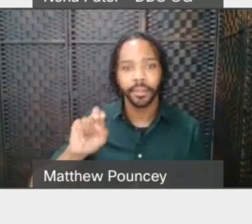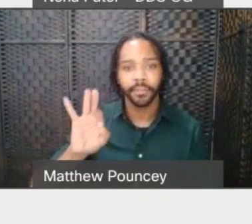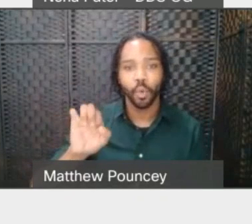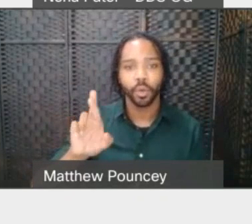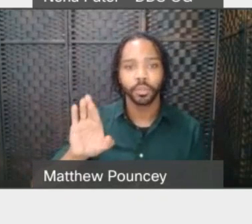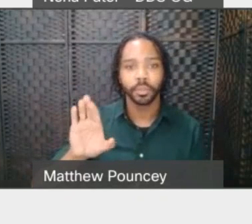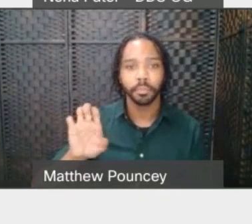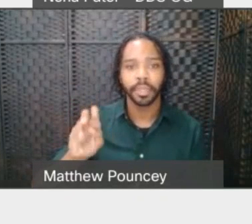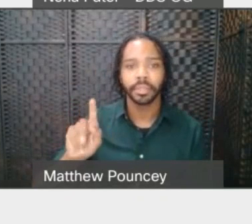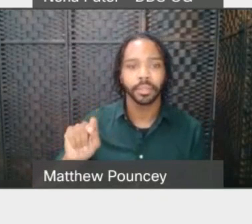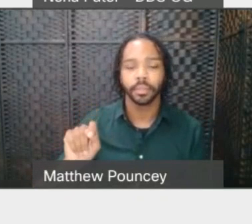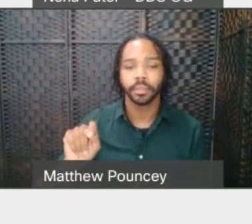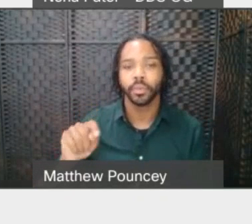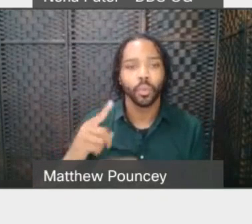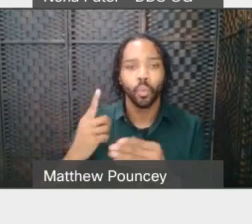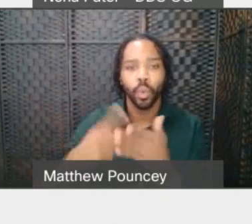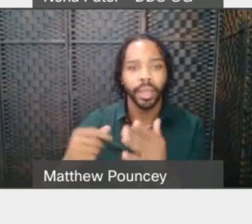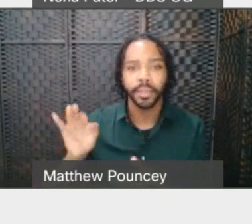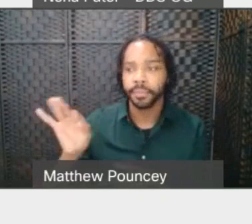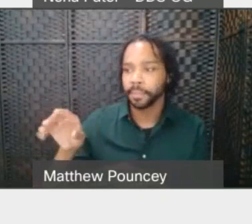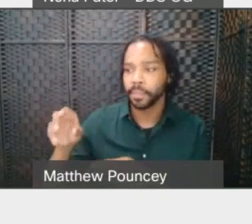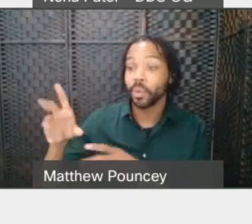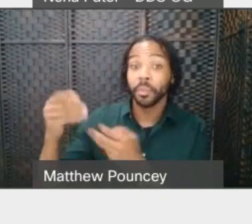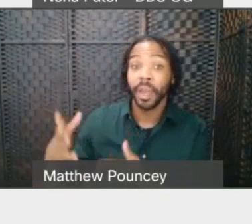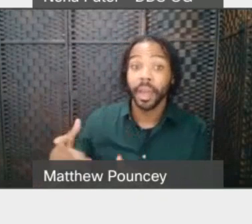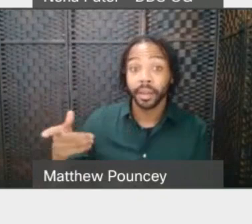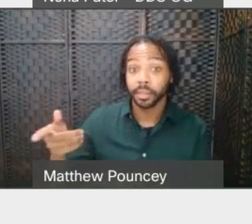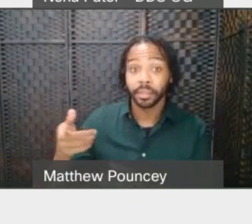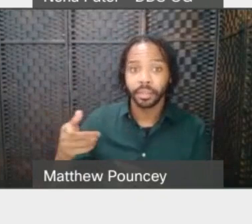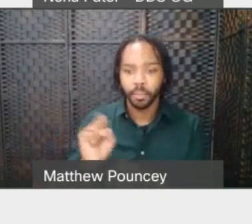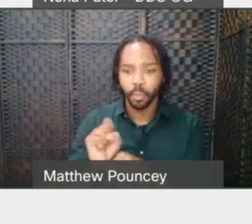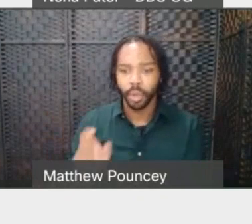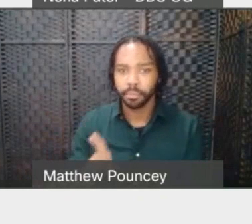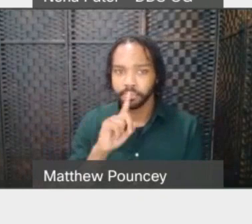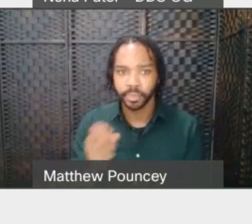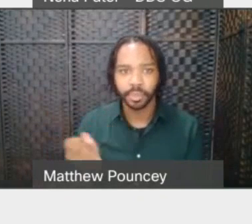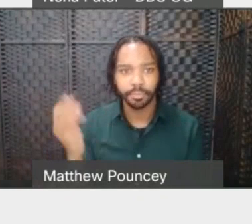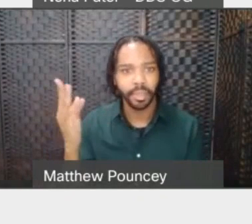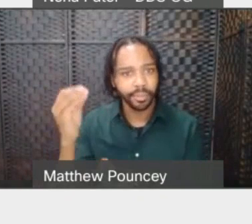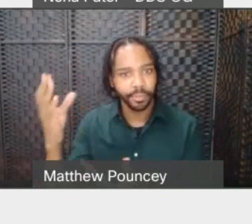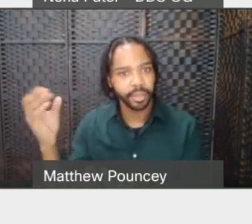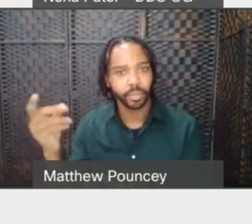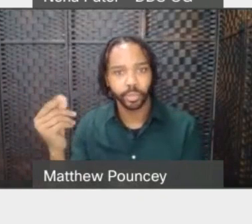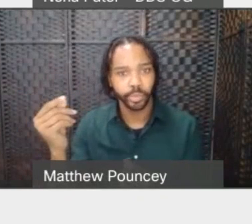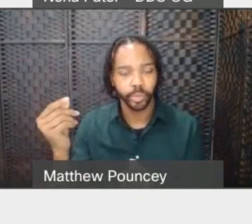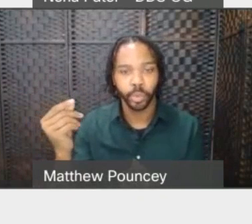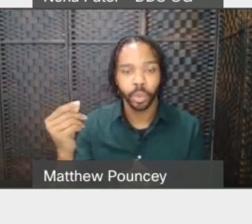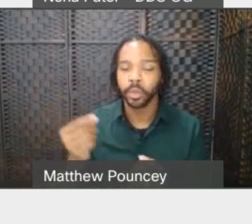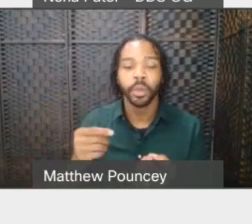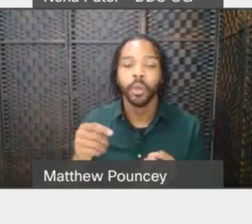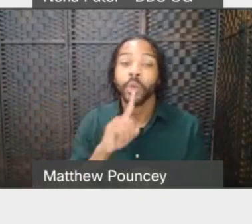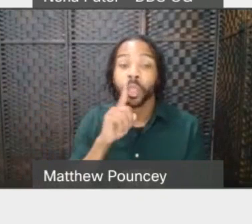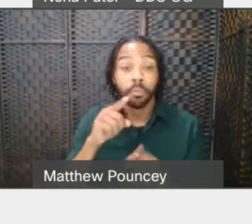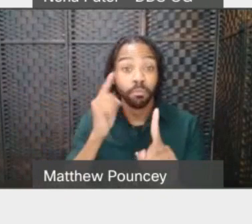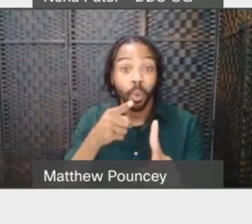employee is not, they're saying has not submitted their attestation, but the reality is, what's the consequence to a